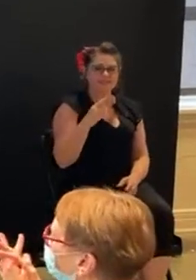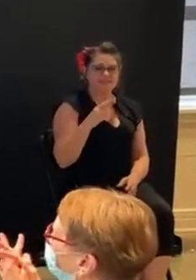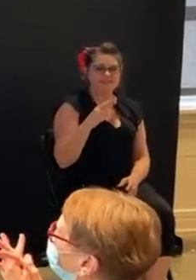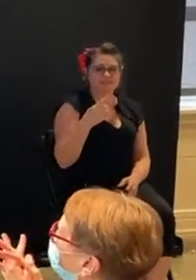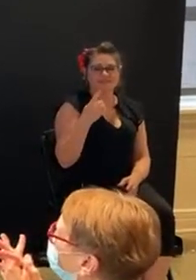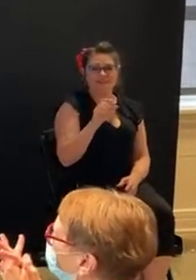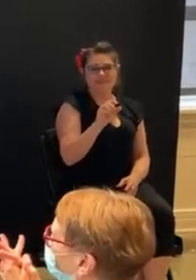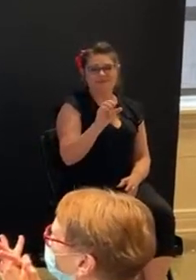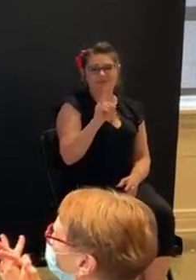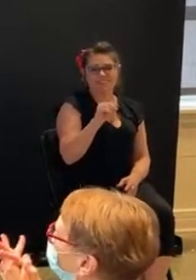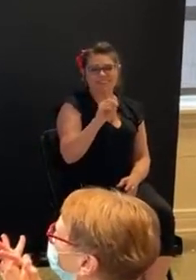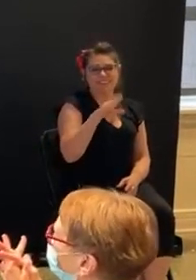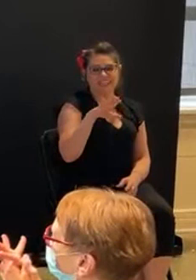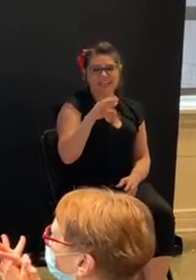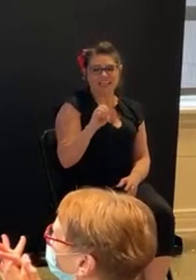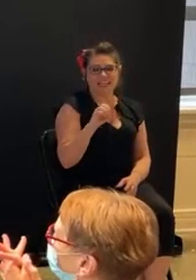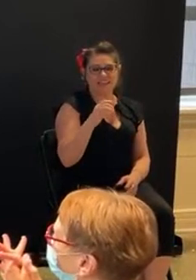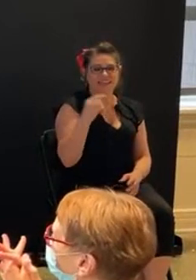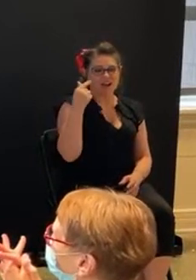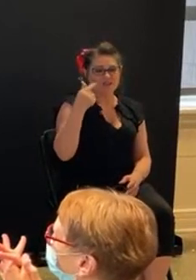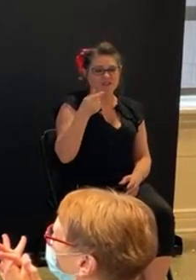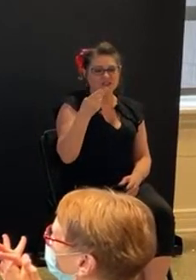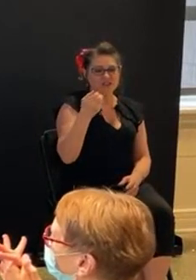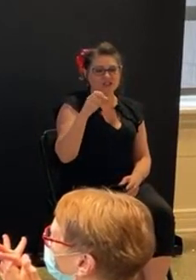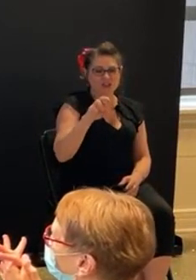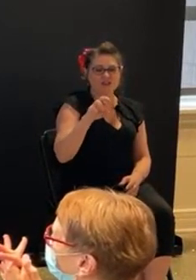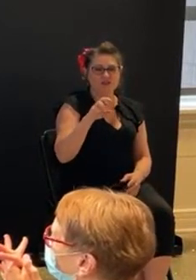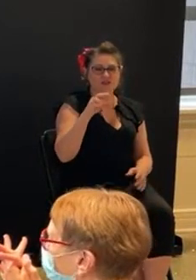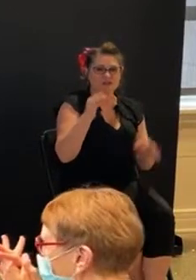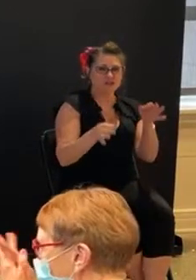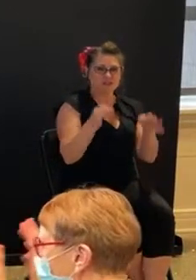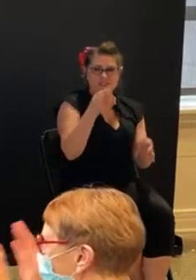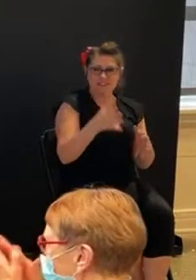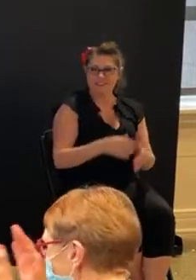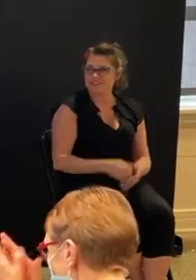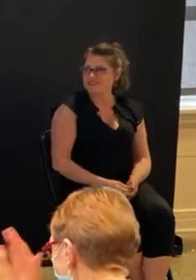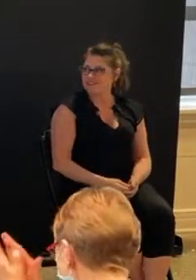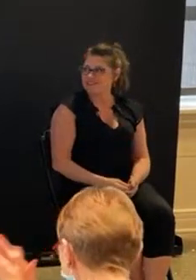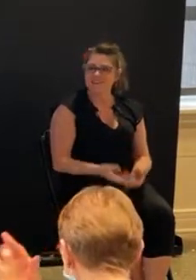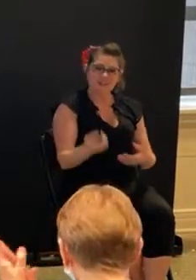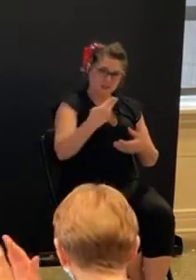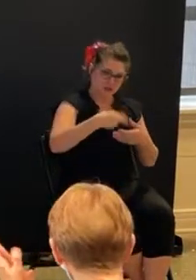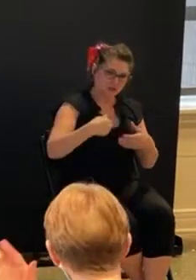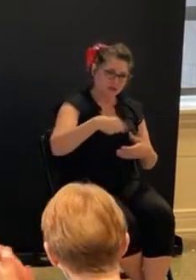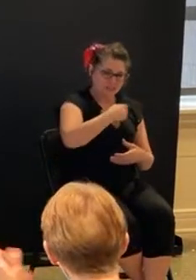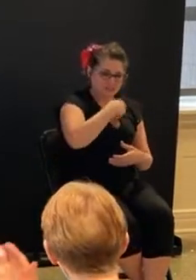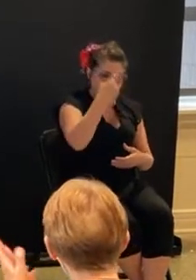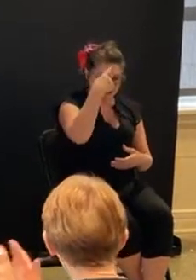founders of the Gender Justice League, Danny Aschini and Elaine Wiley. So join us then.